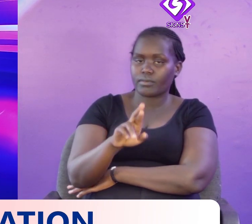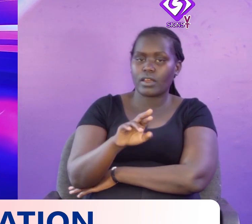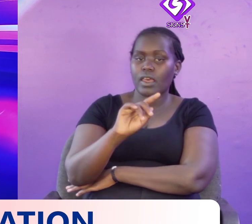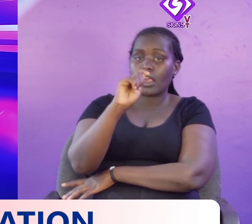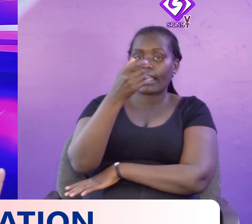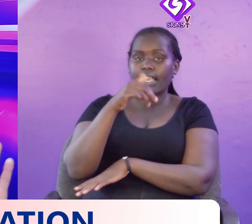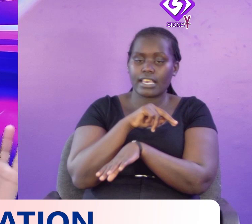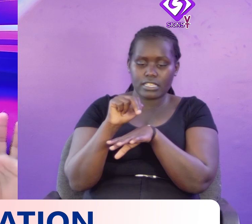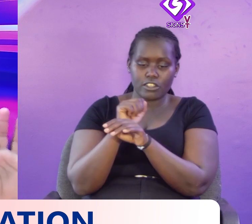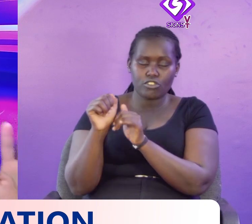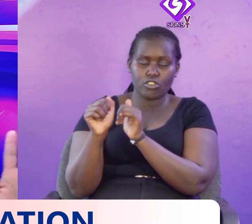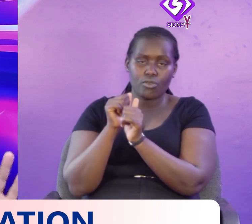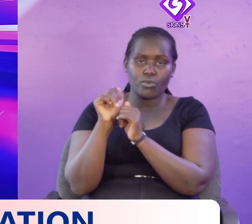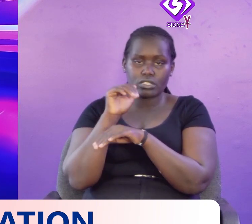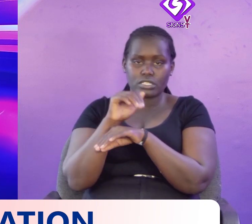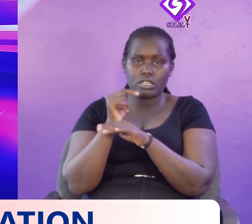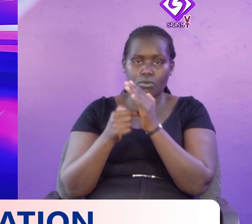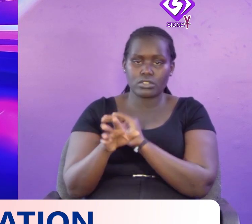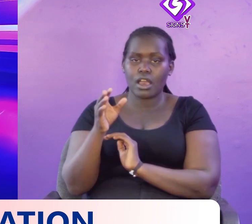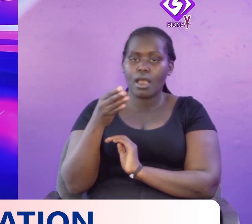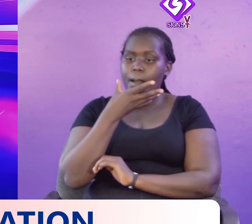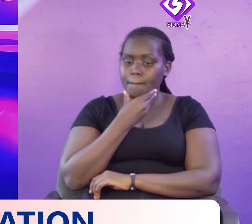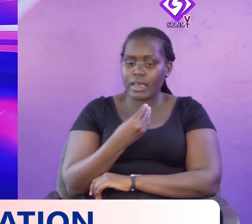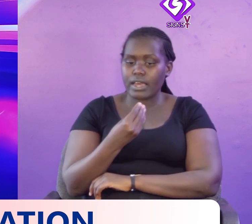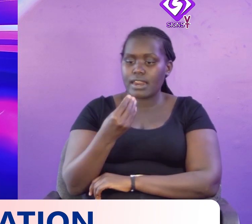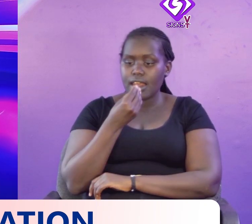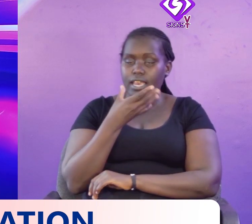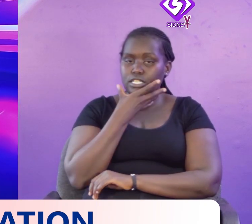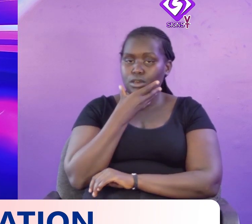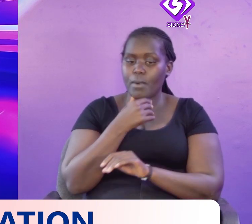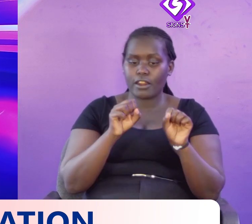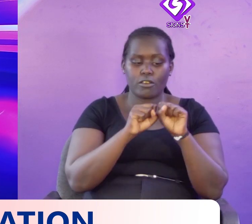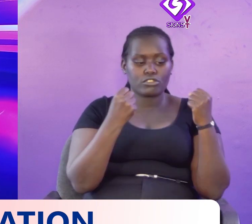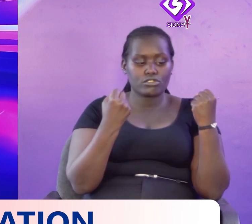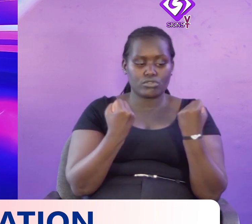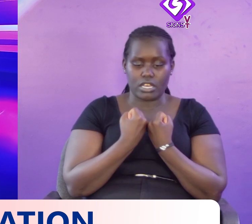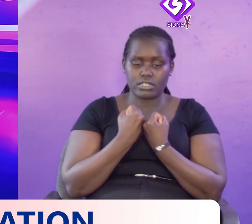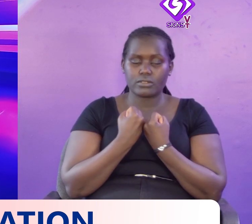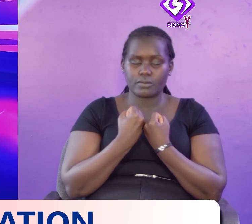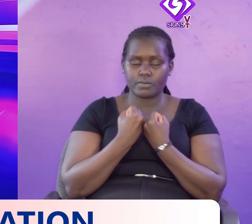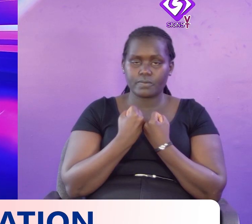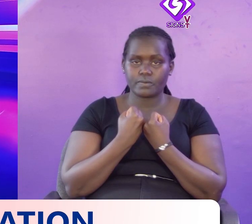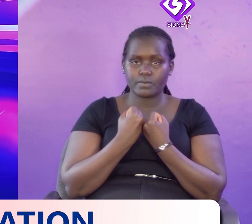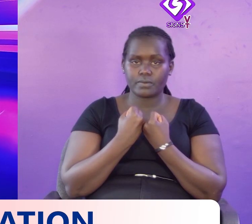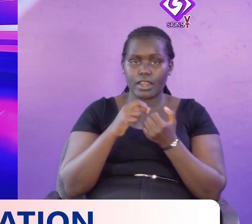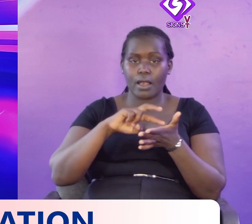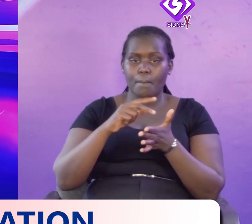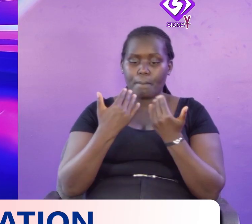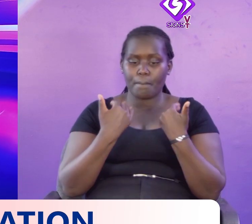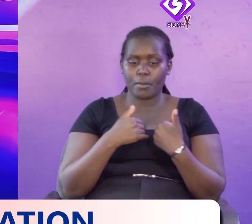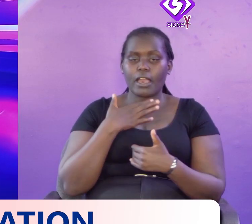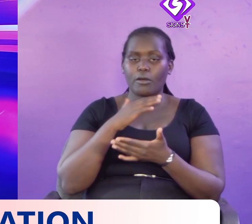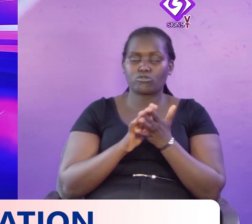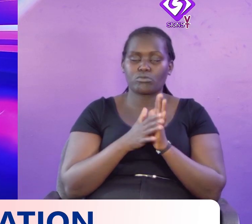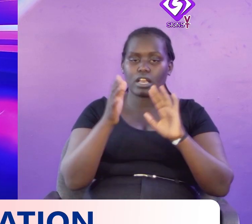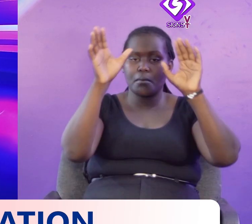is called man eat man society. Okay. And that thing has lived with us. Mimi ninataka nikue